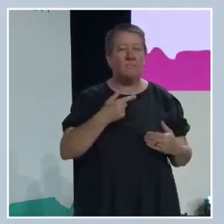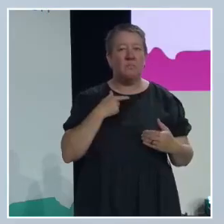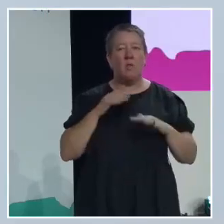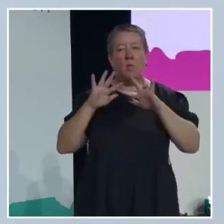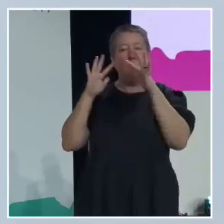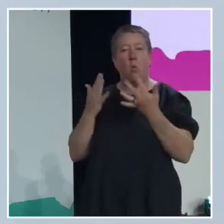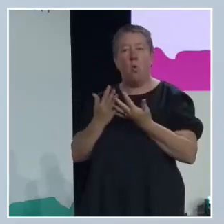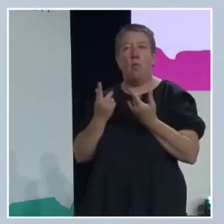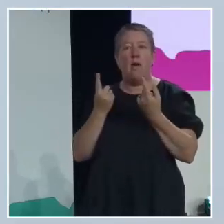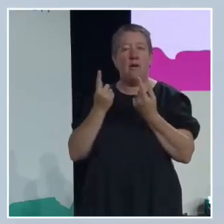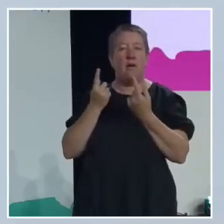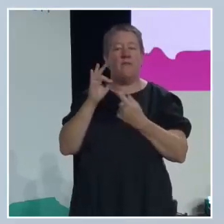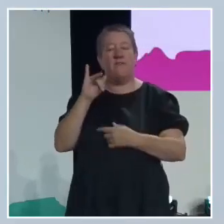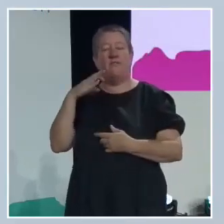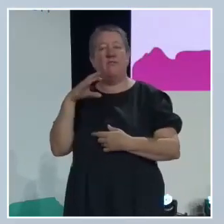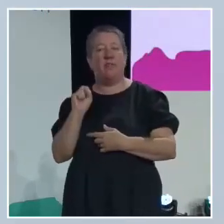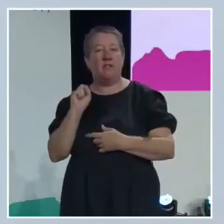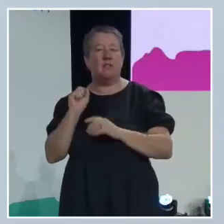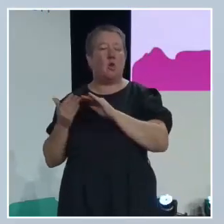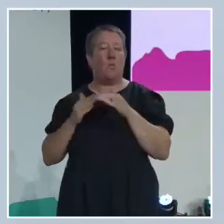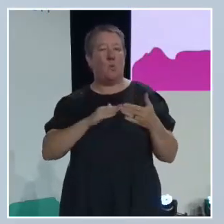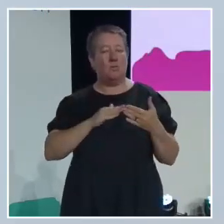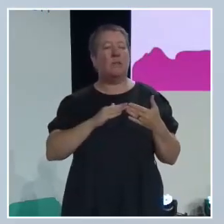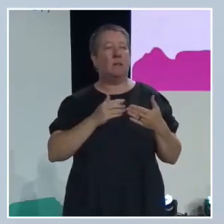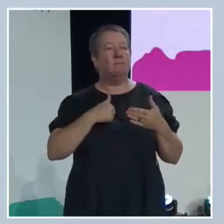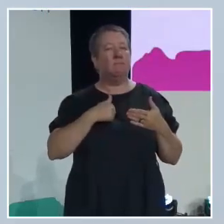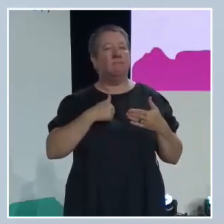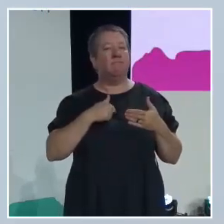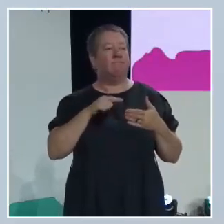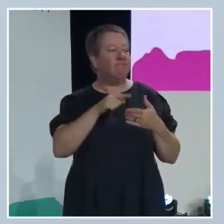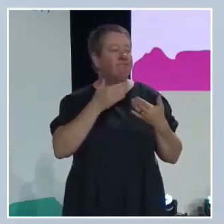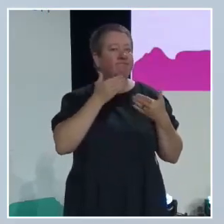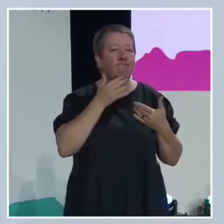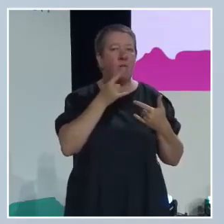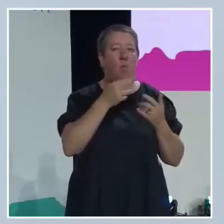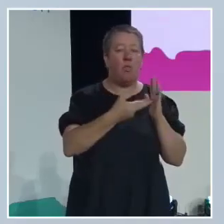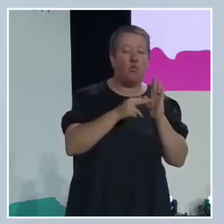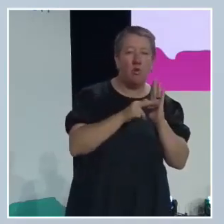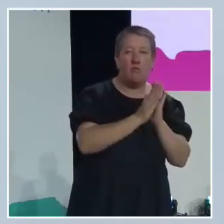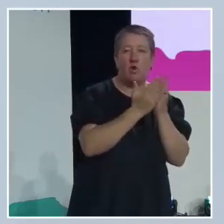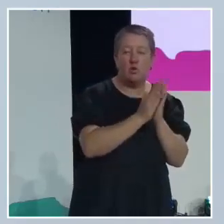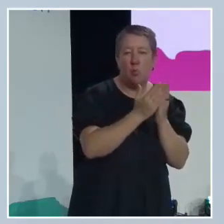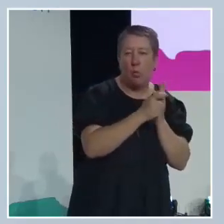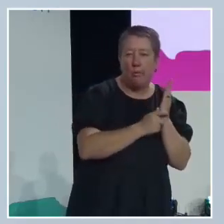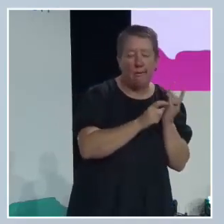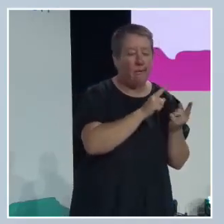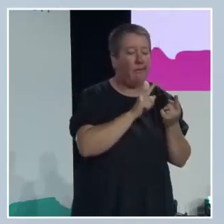in Common community for this reference book, for all that